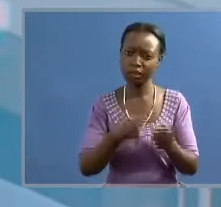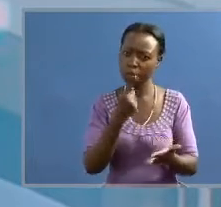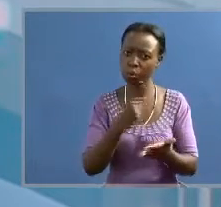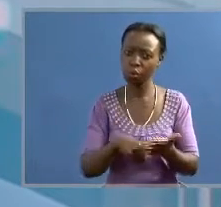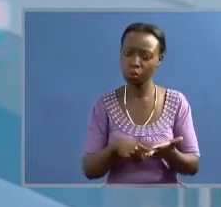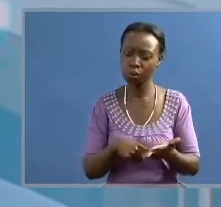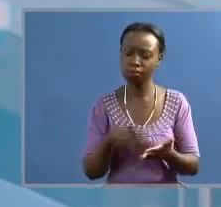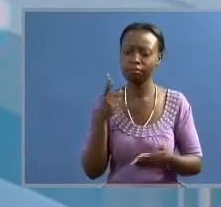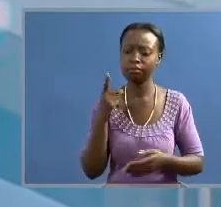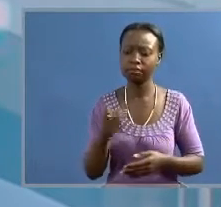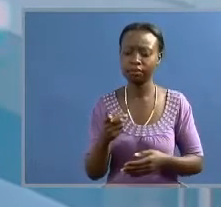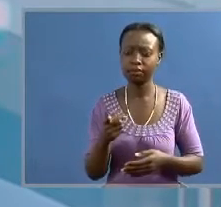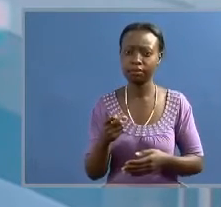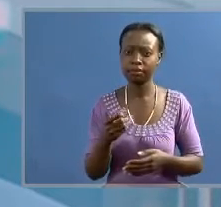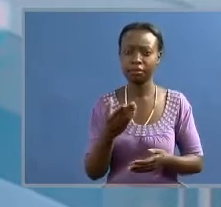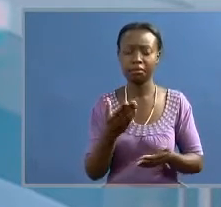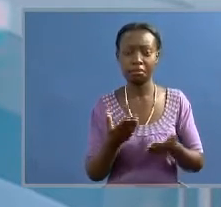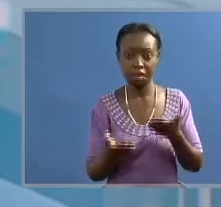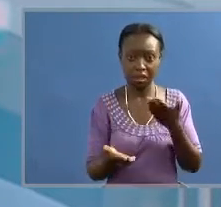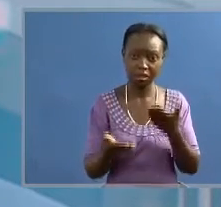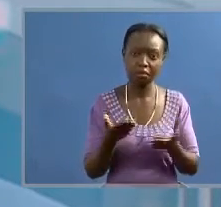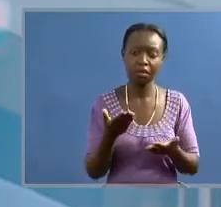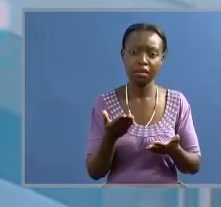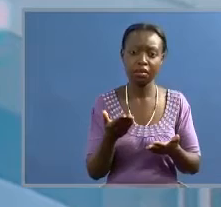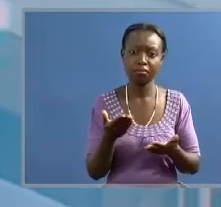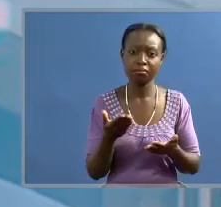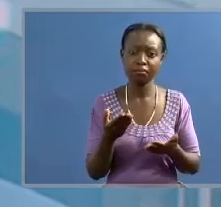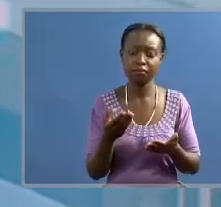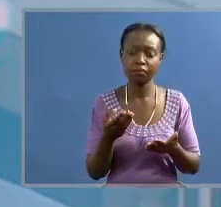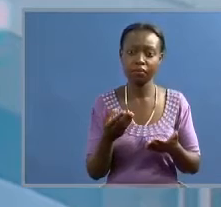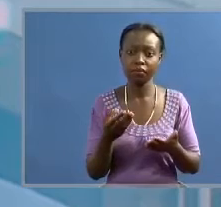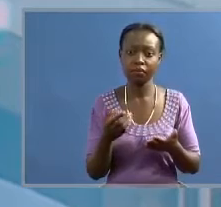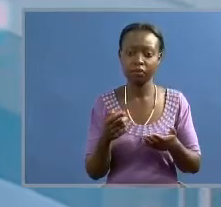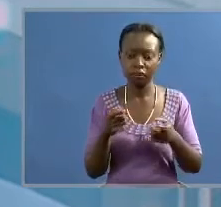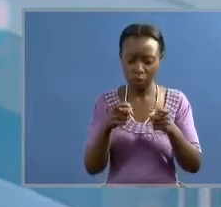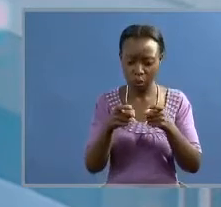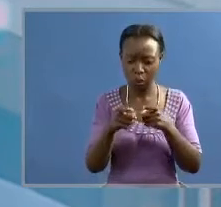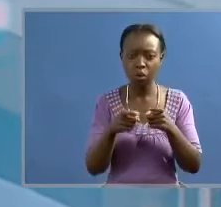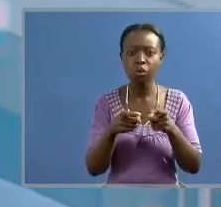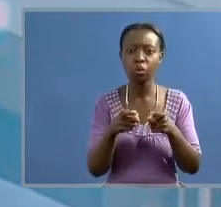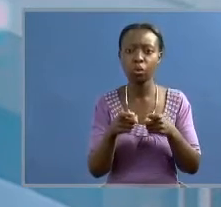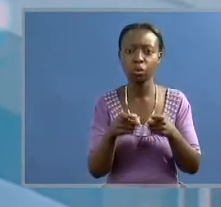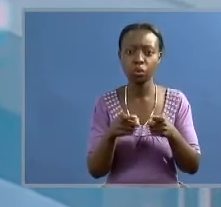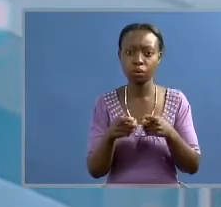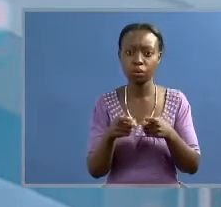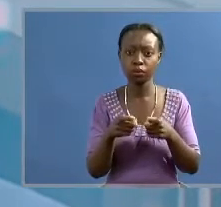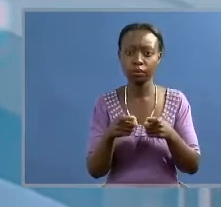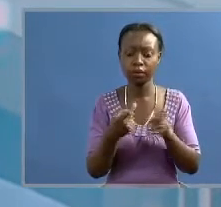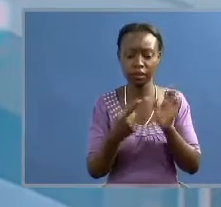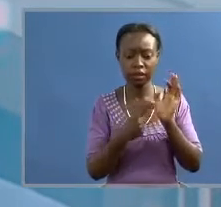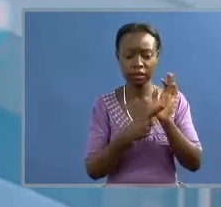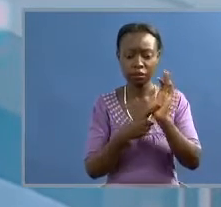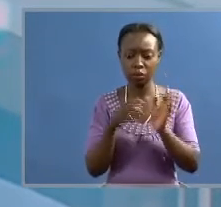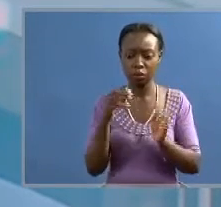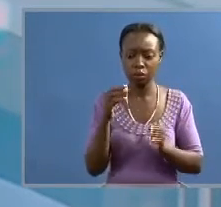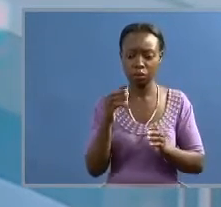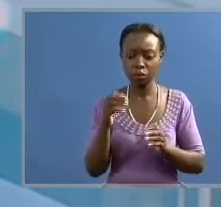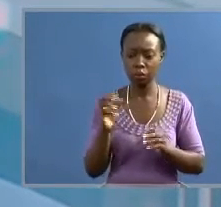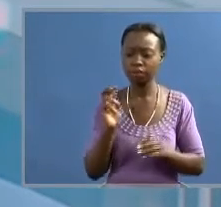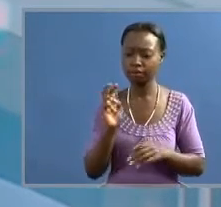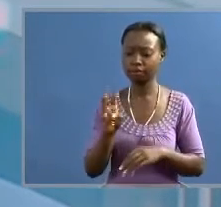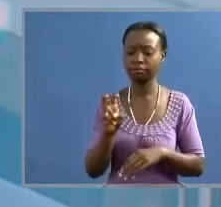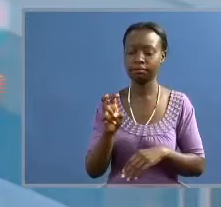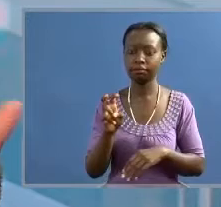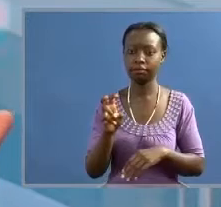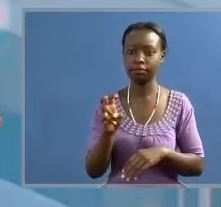case is the management, management of the symptoms that we are seeing. Maybe